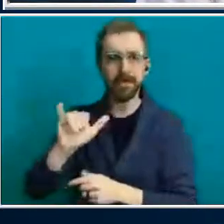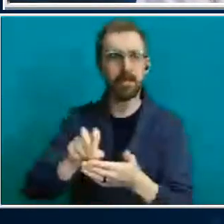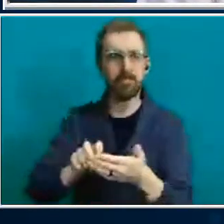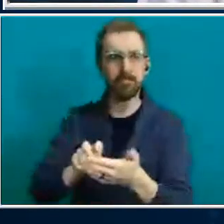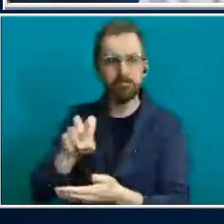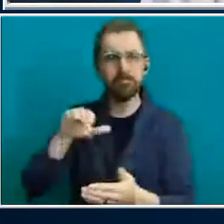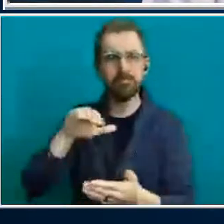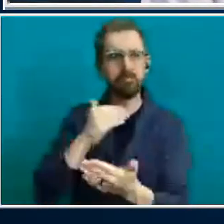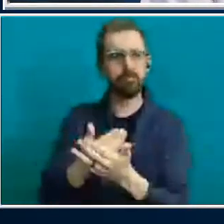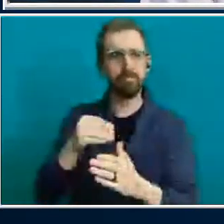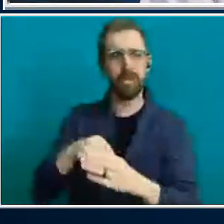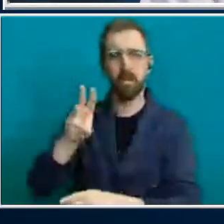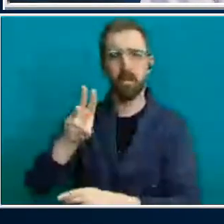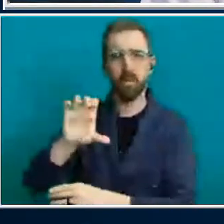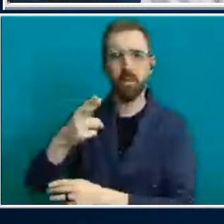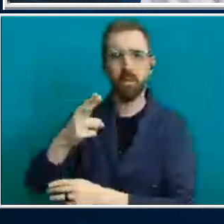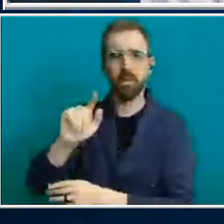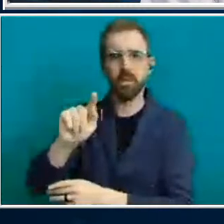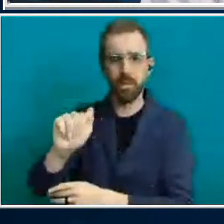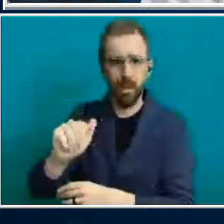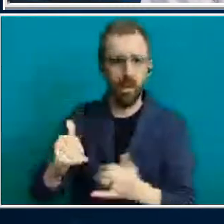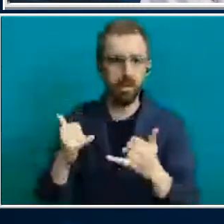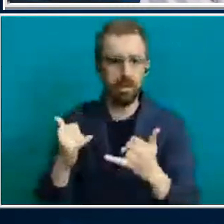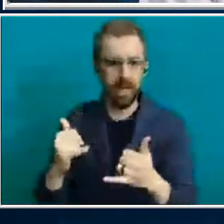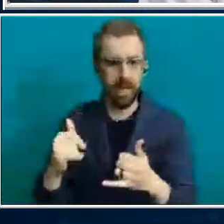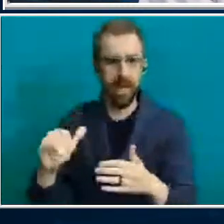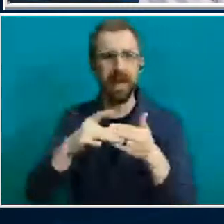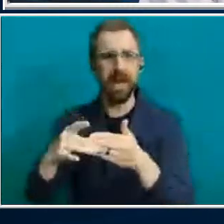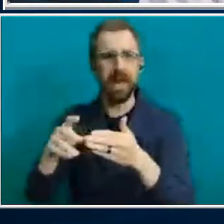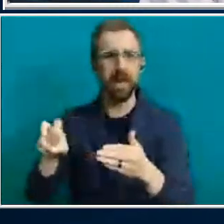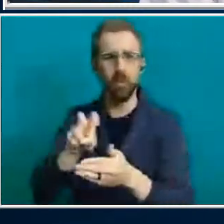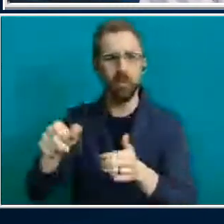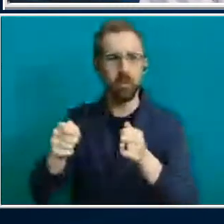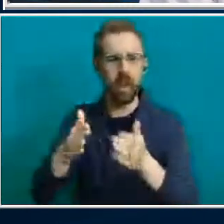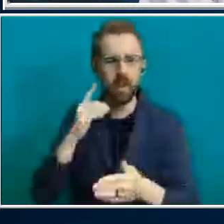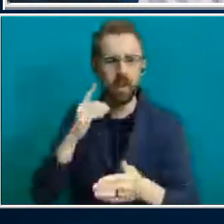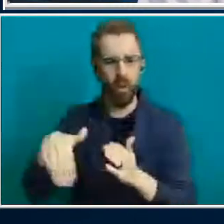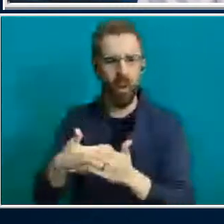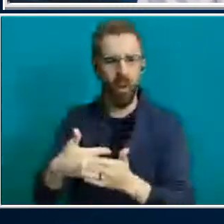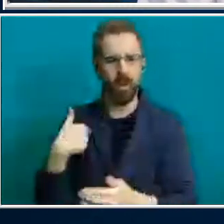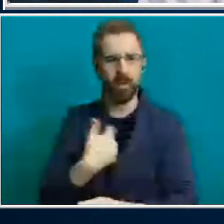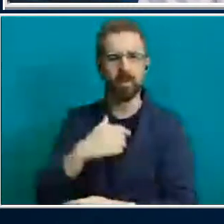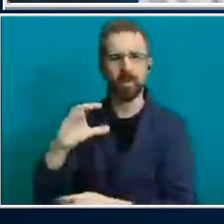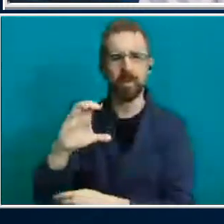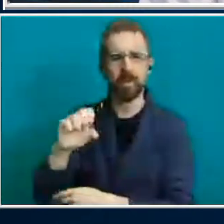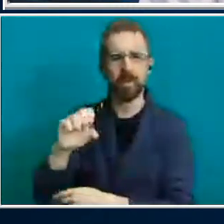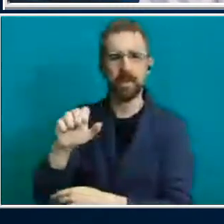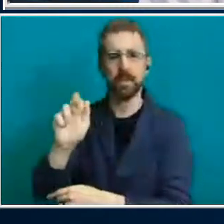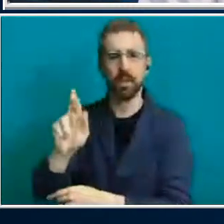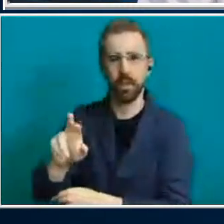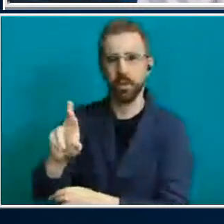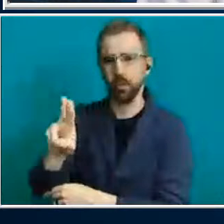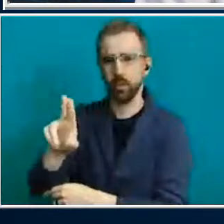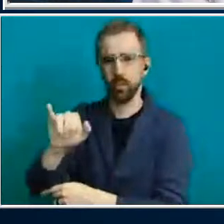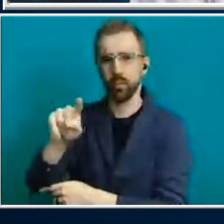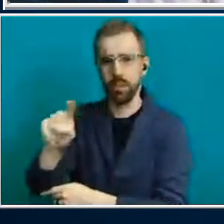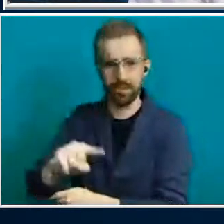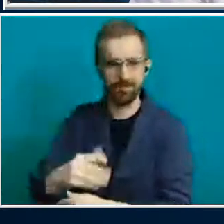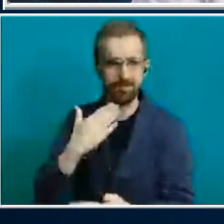today. That's where we find the lead tour manager for All of Us, Cesar Ruiz. Good morning, Cesar.